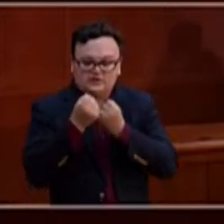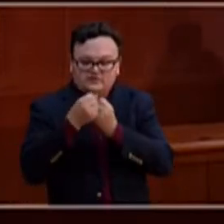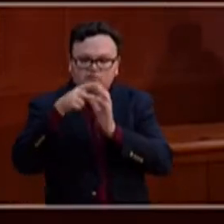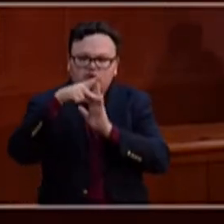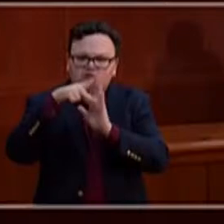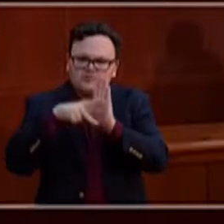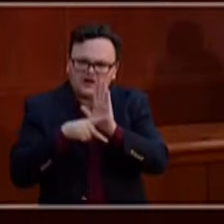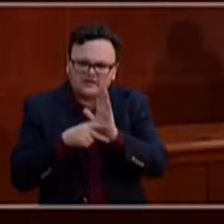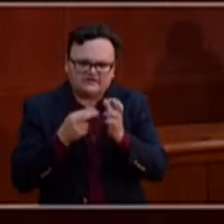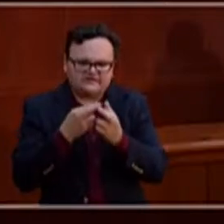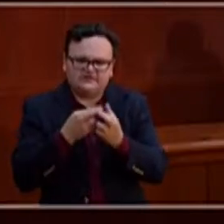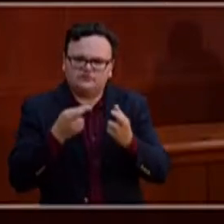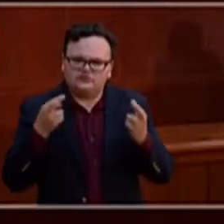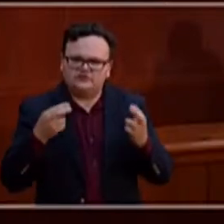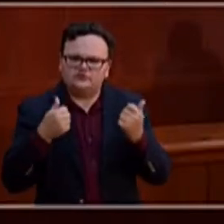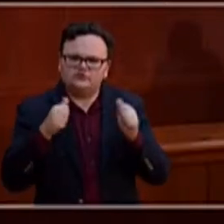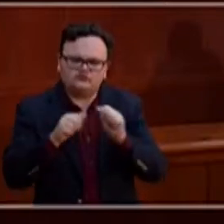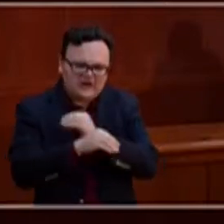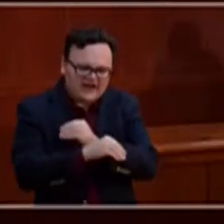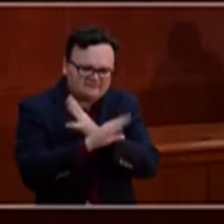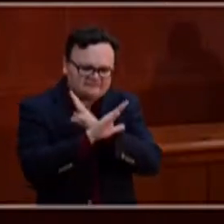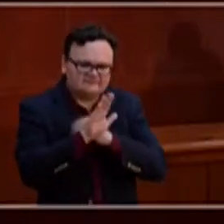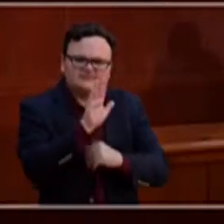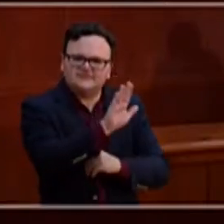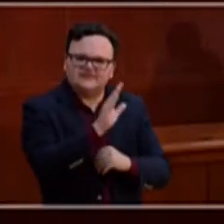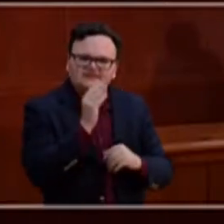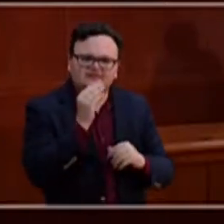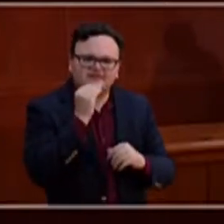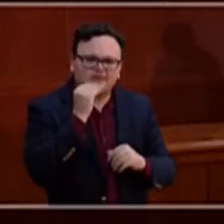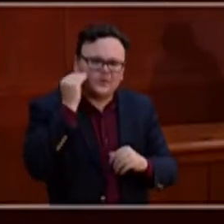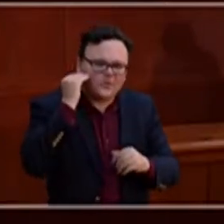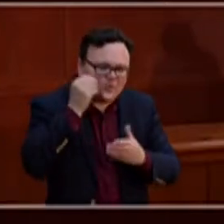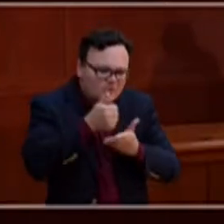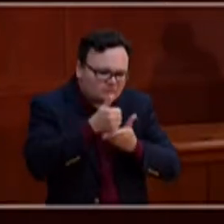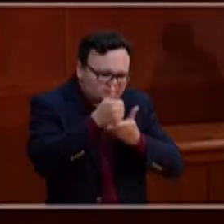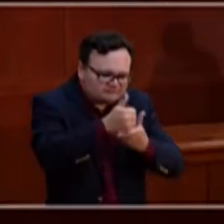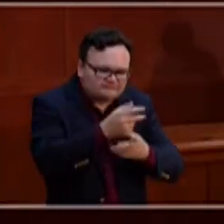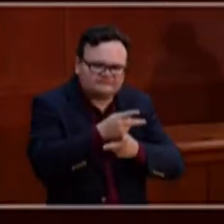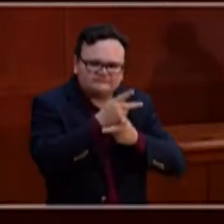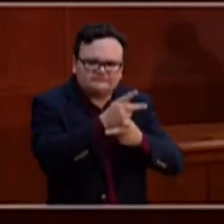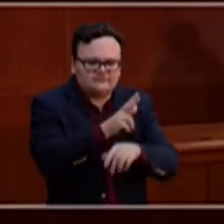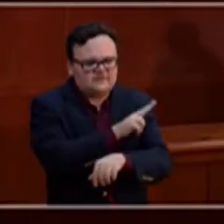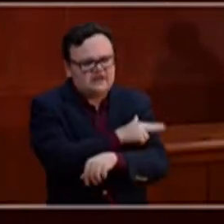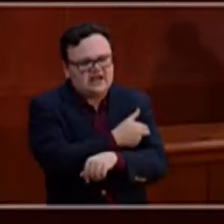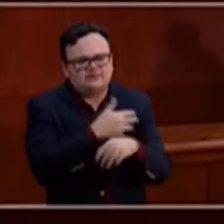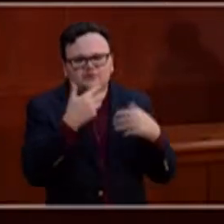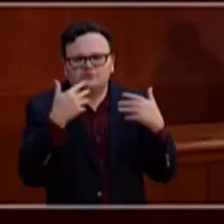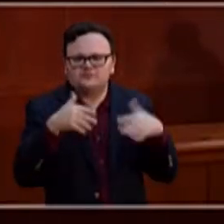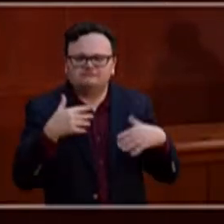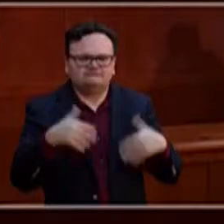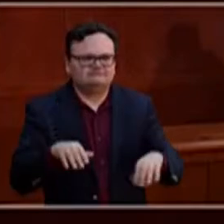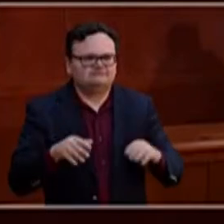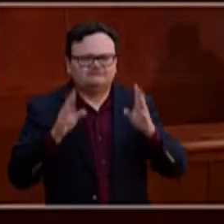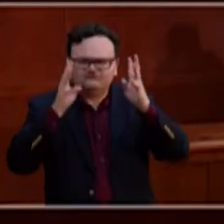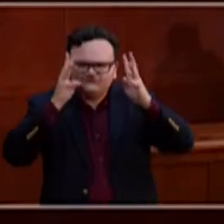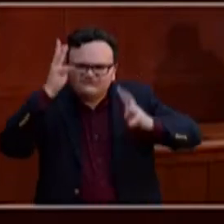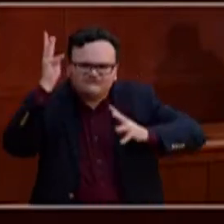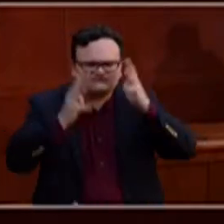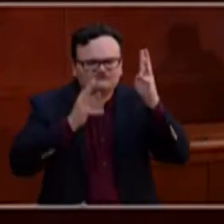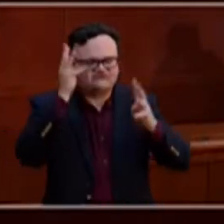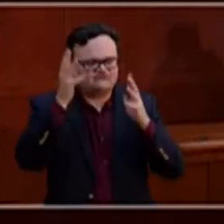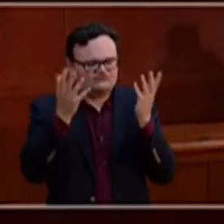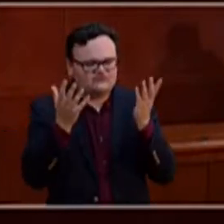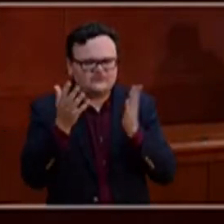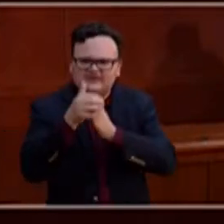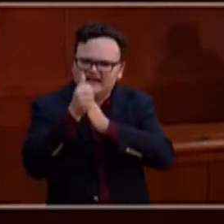their needs in their homes, and the hospitals have really provided a level of leadership and innovation to care for those individuals so